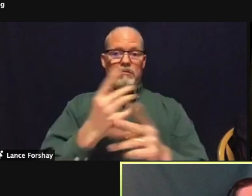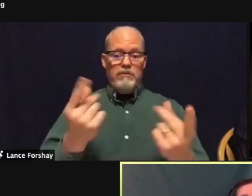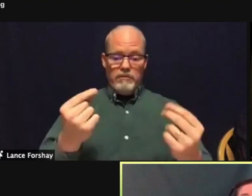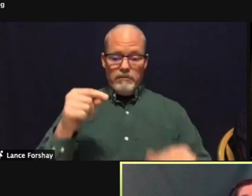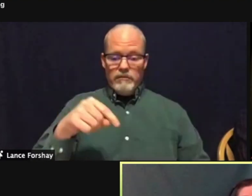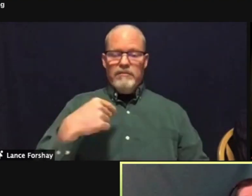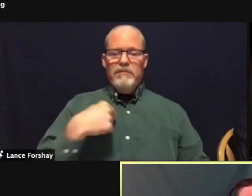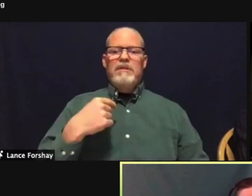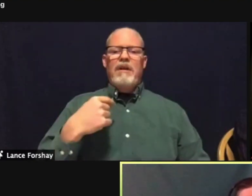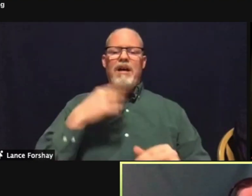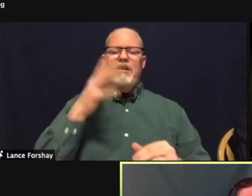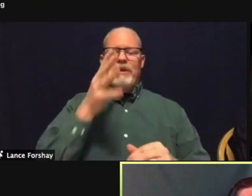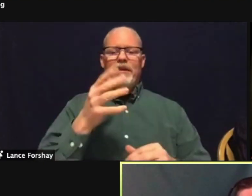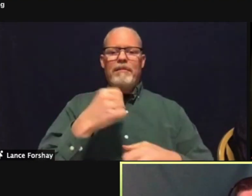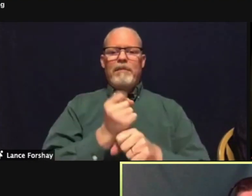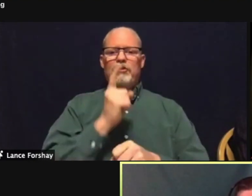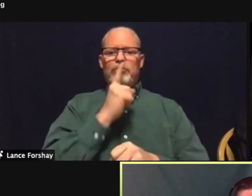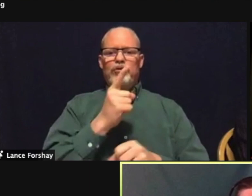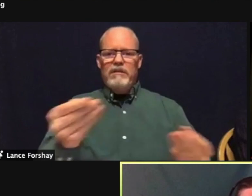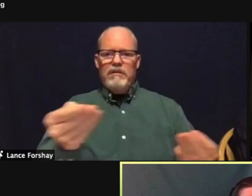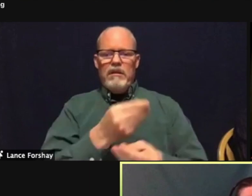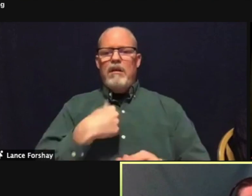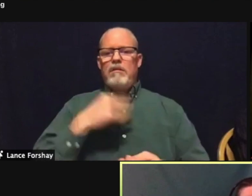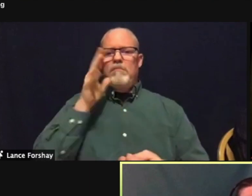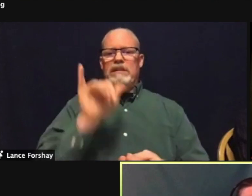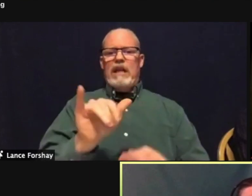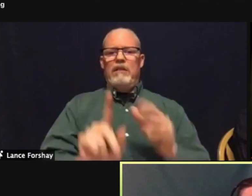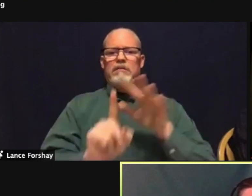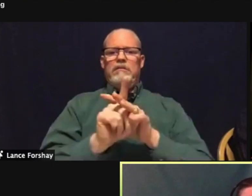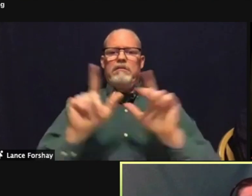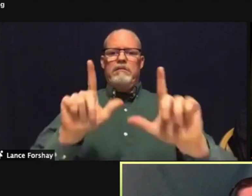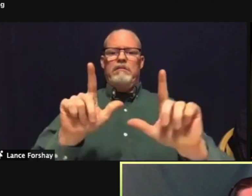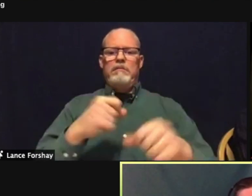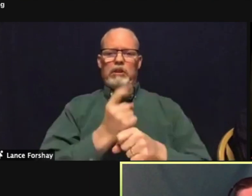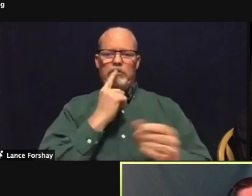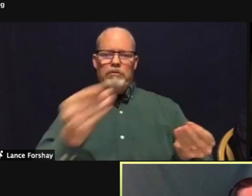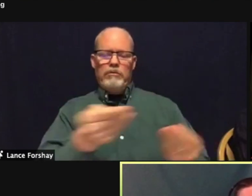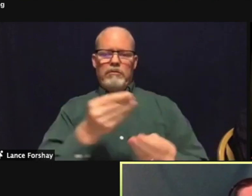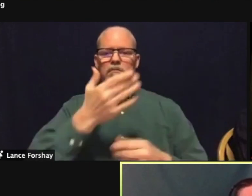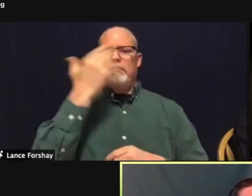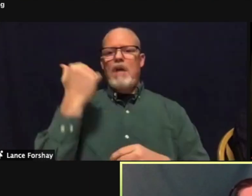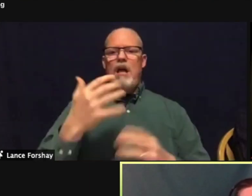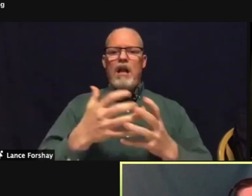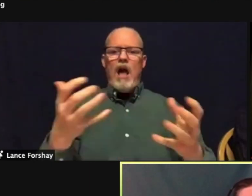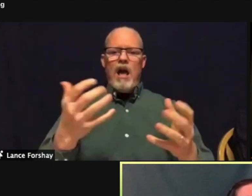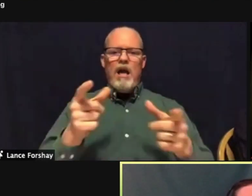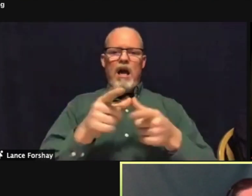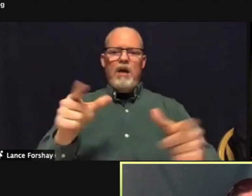I'm acting as the moderator. So I will make sure that translation occurs